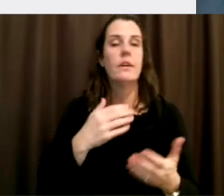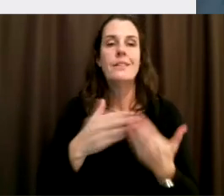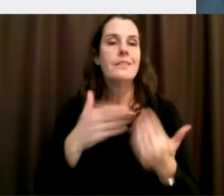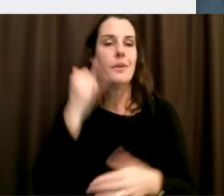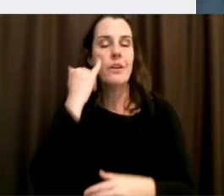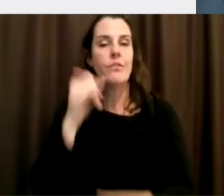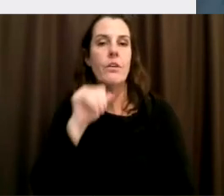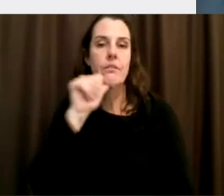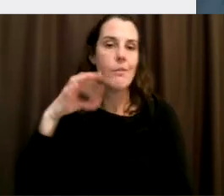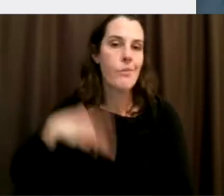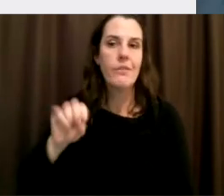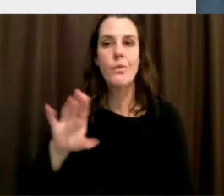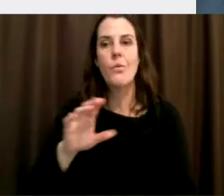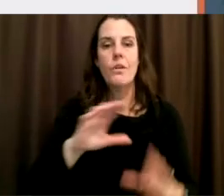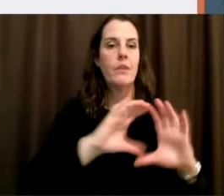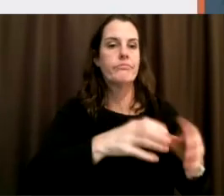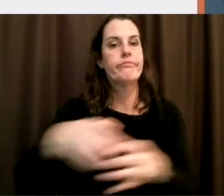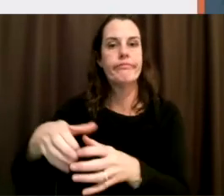municipality or what have you.